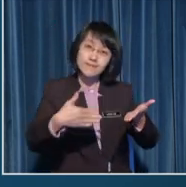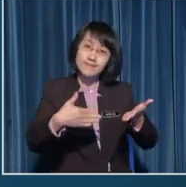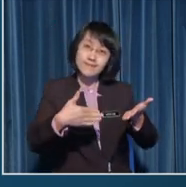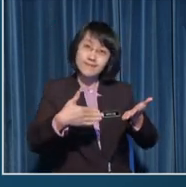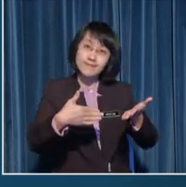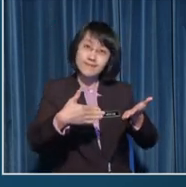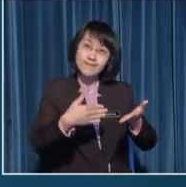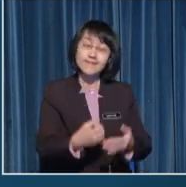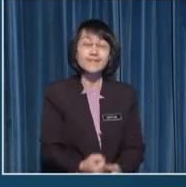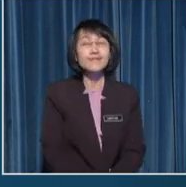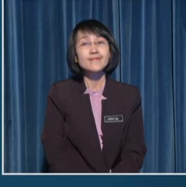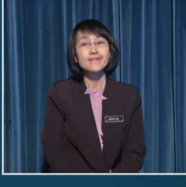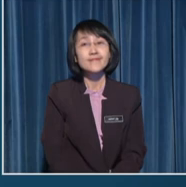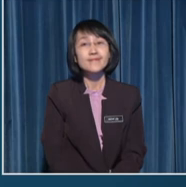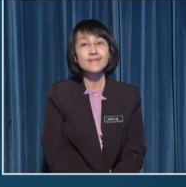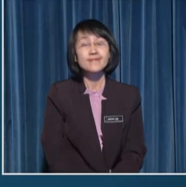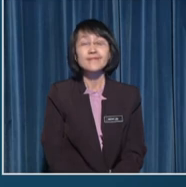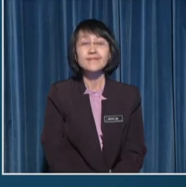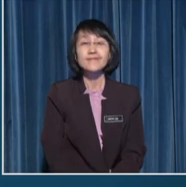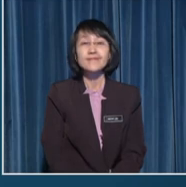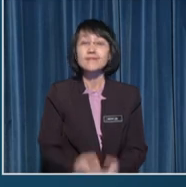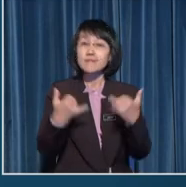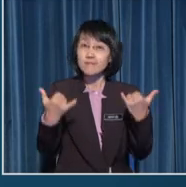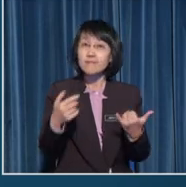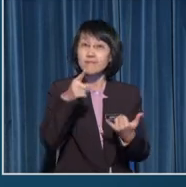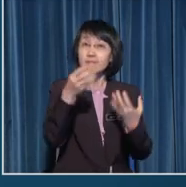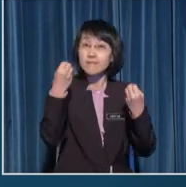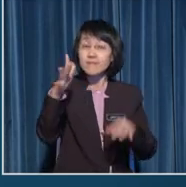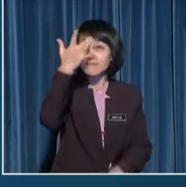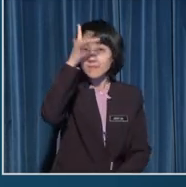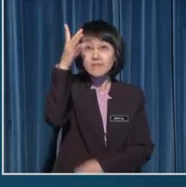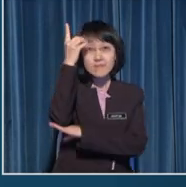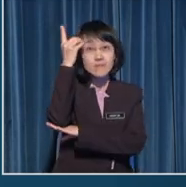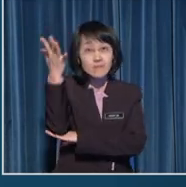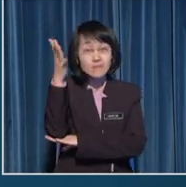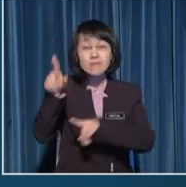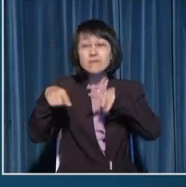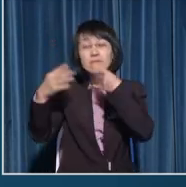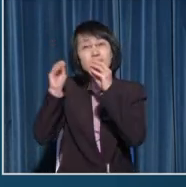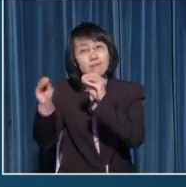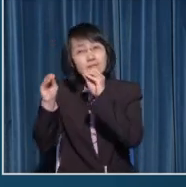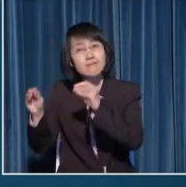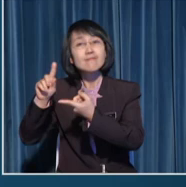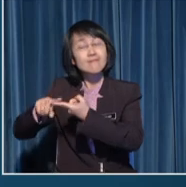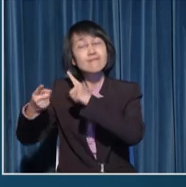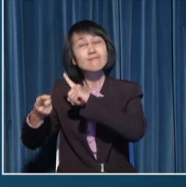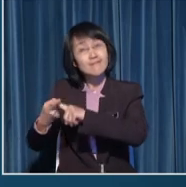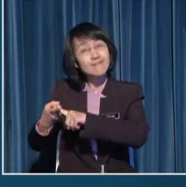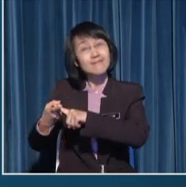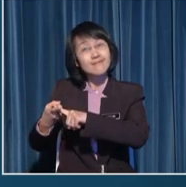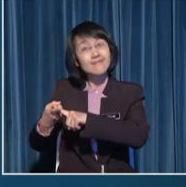well. Don't forget to share your knowledge with your